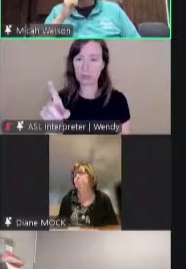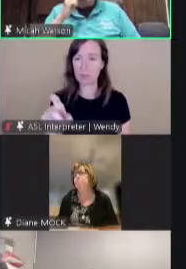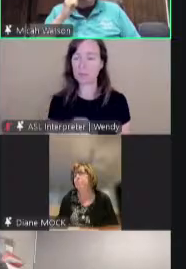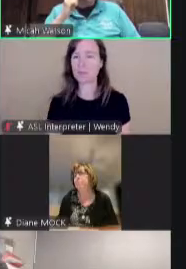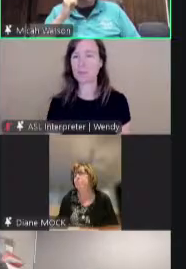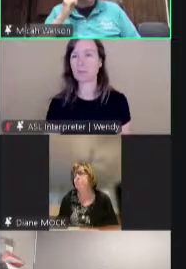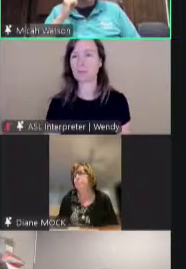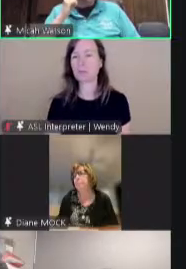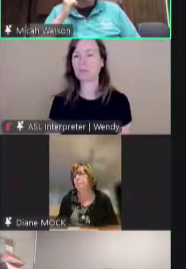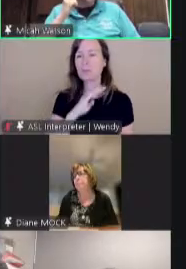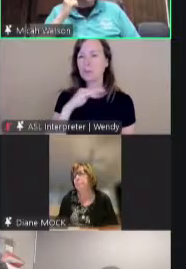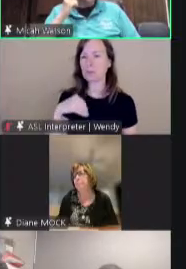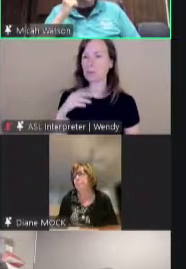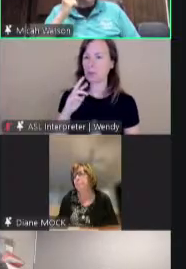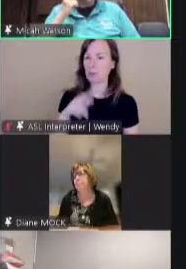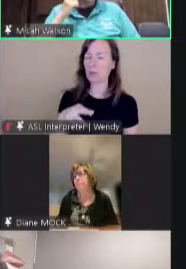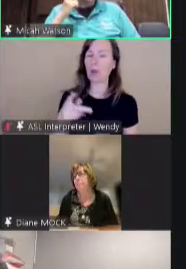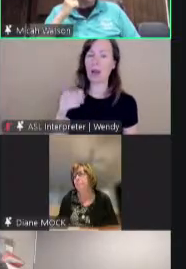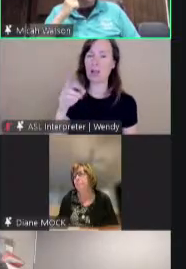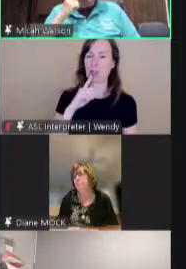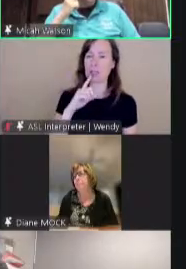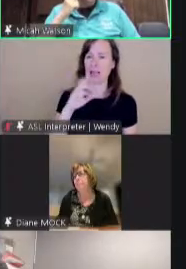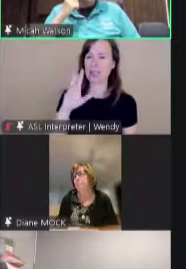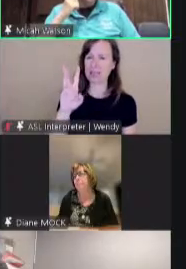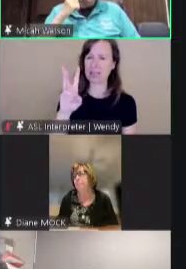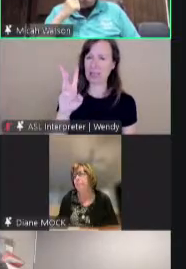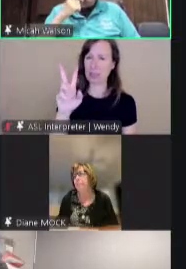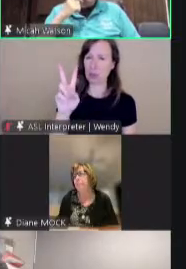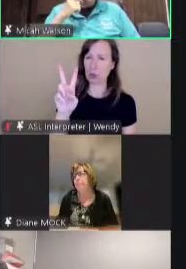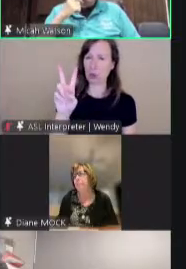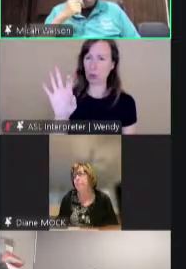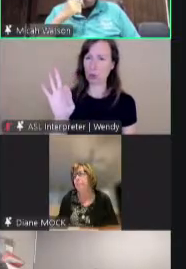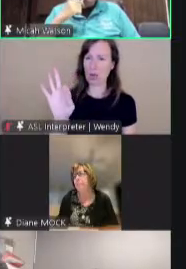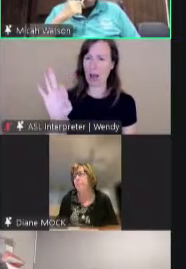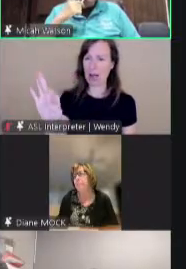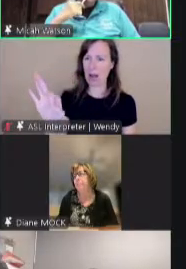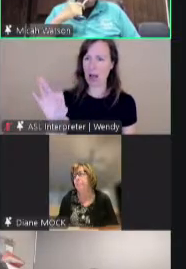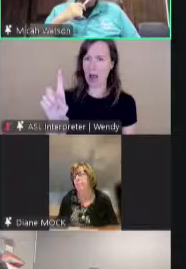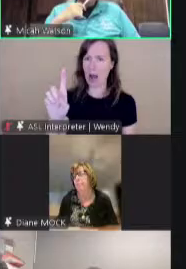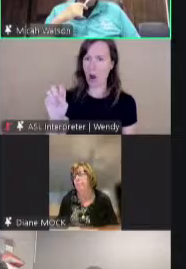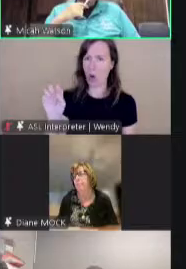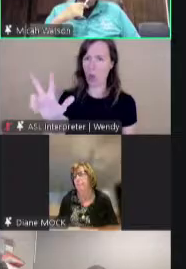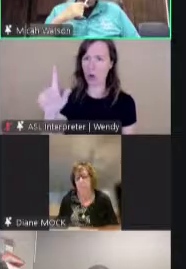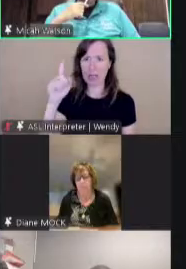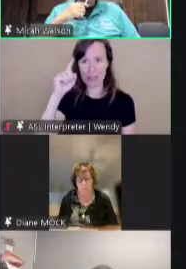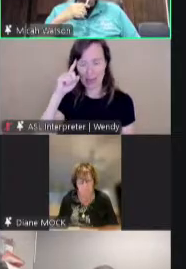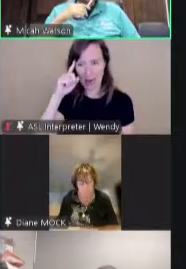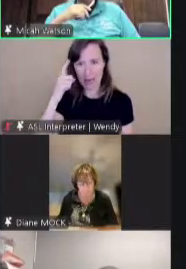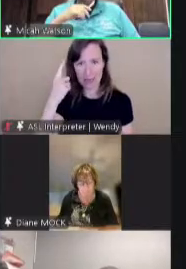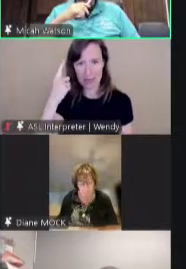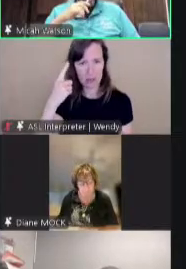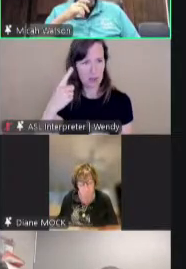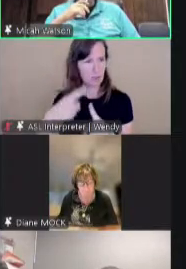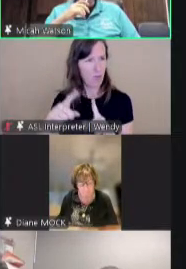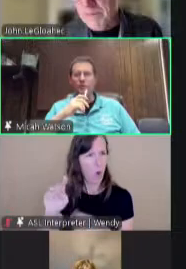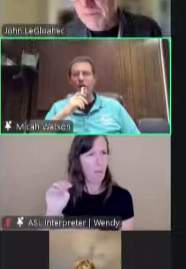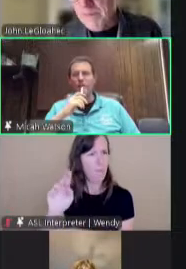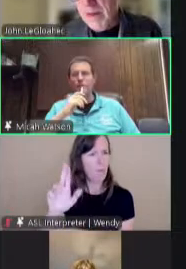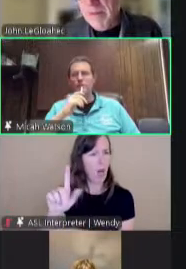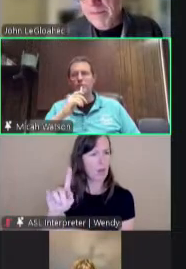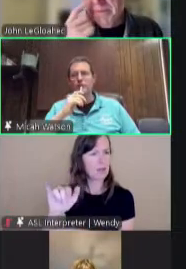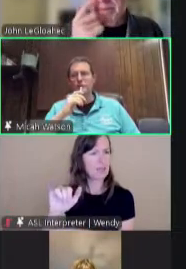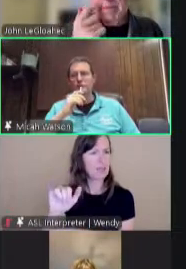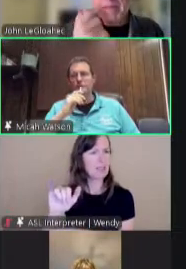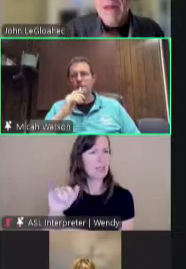Ms. Mock, you said 6299, 103 cents for the multifamily. Did you say $1.35